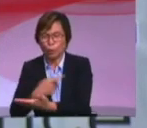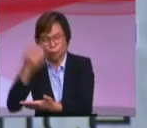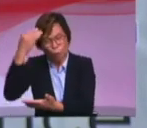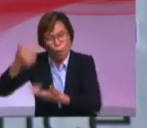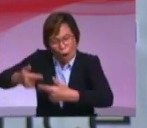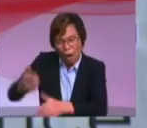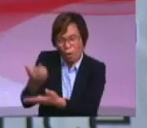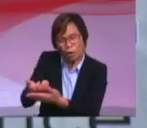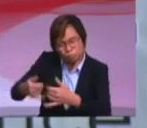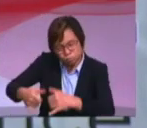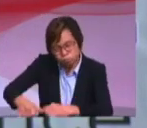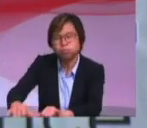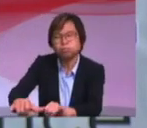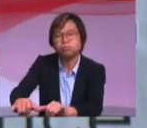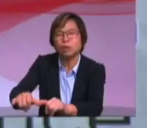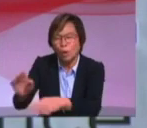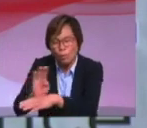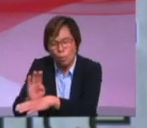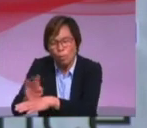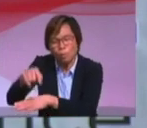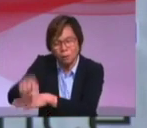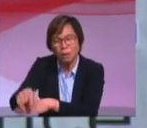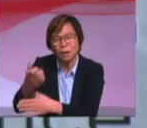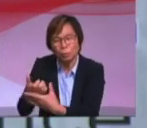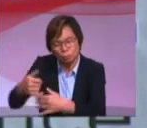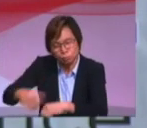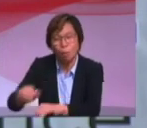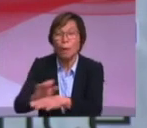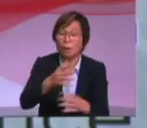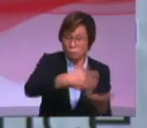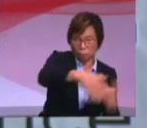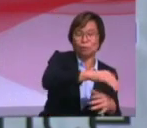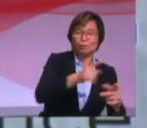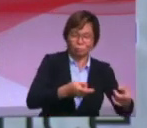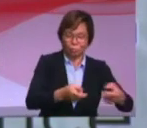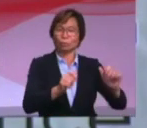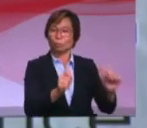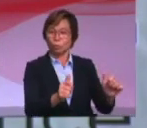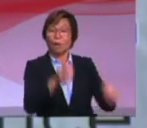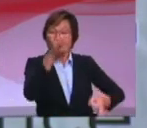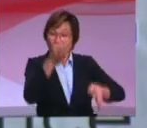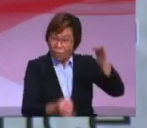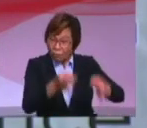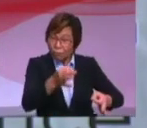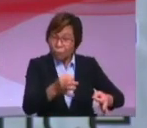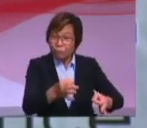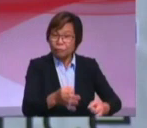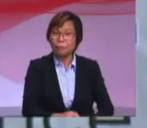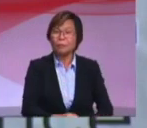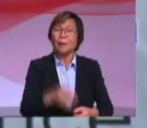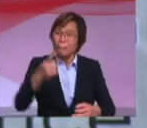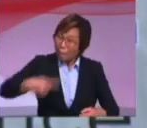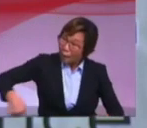economy sector to continue to function and by the social sector we can control so if we the old you know the